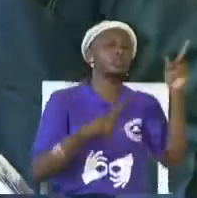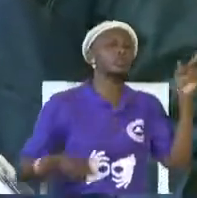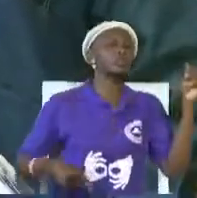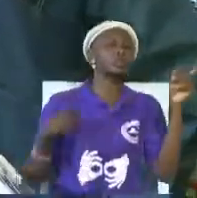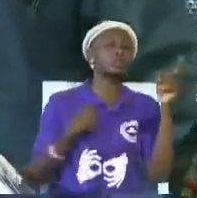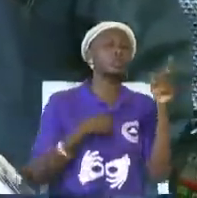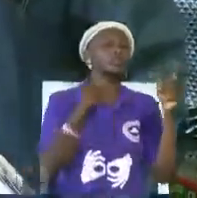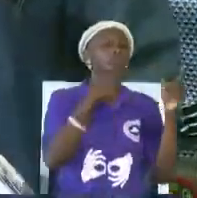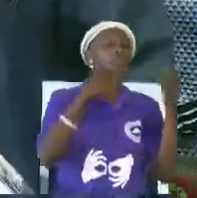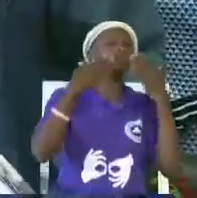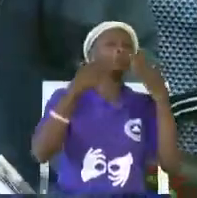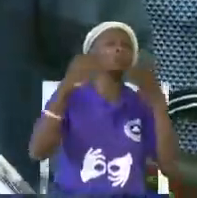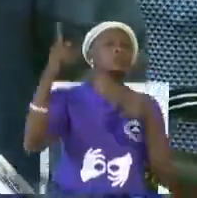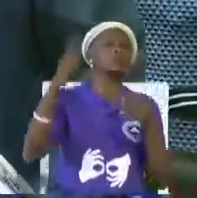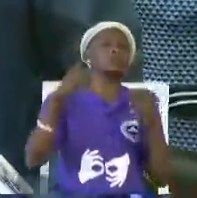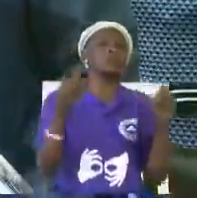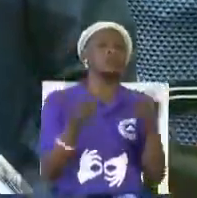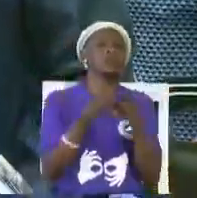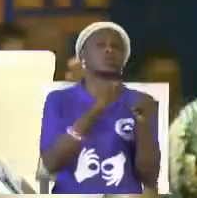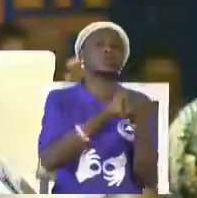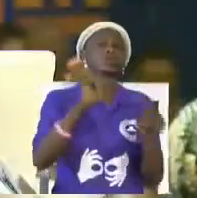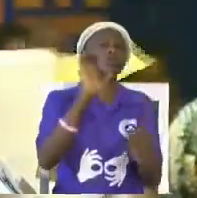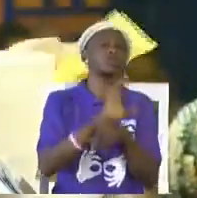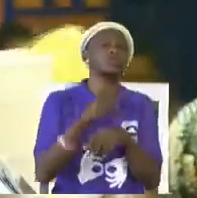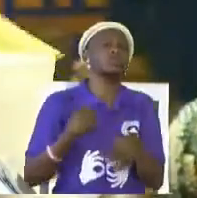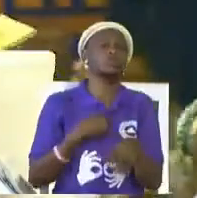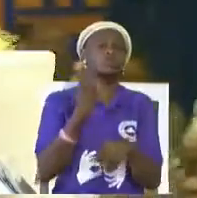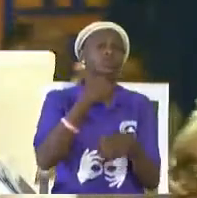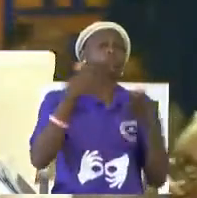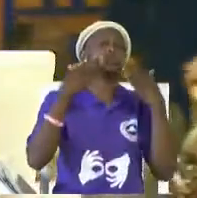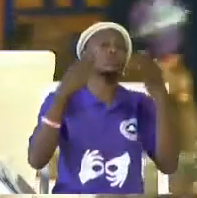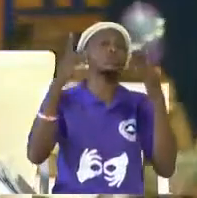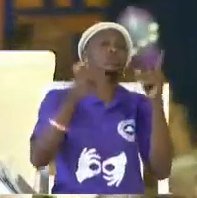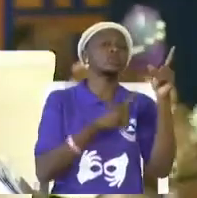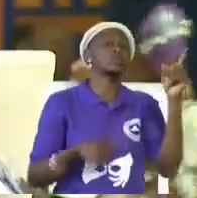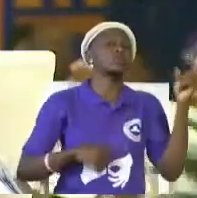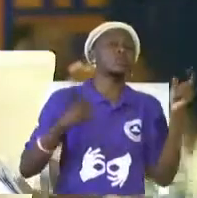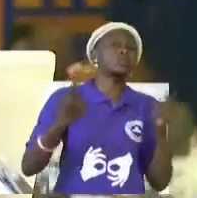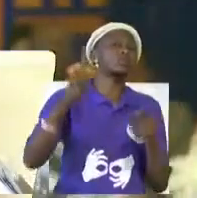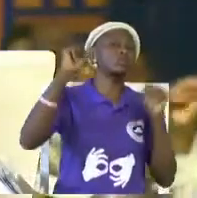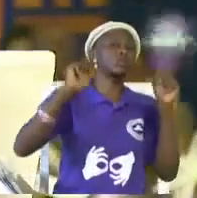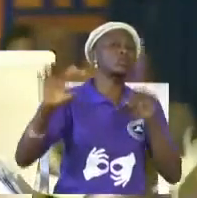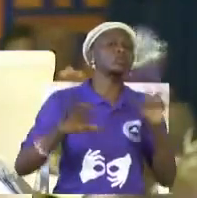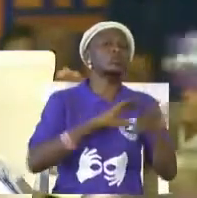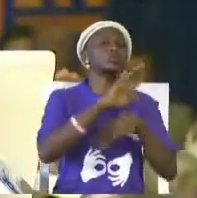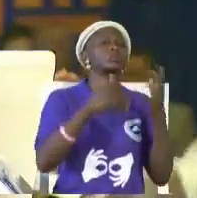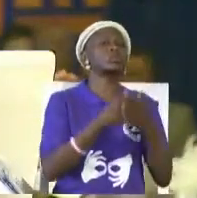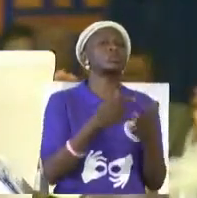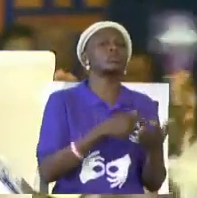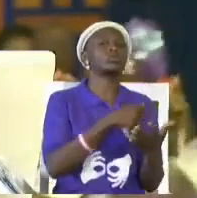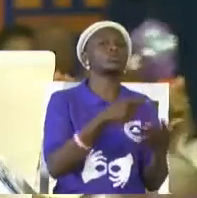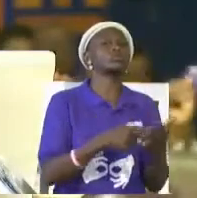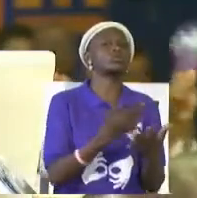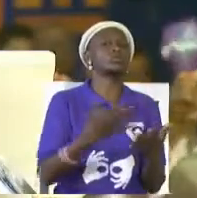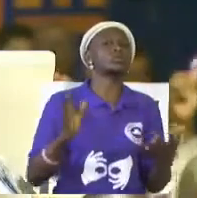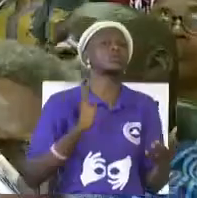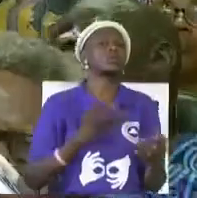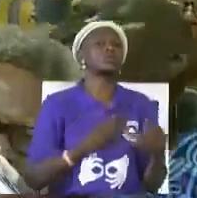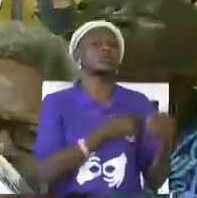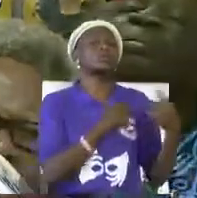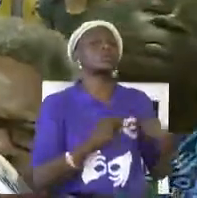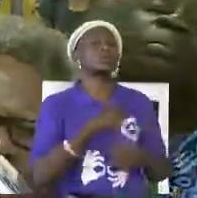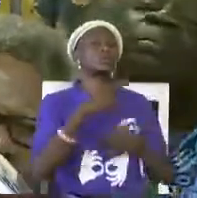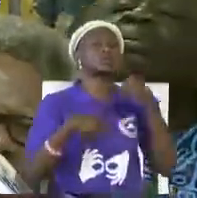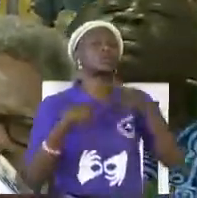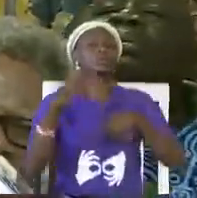are saying thank you. As a church, we are saying thank you. Only you could have done all of this. Our hearts